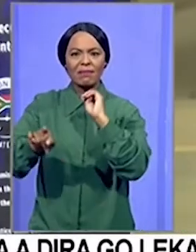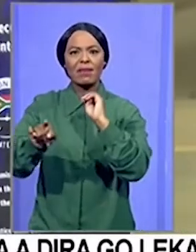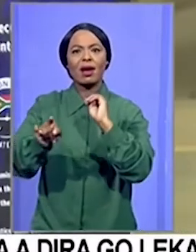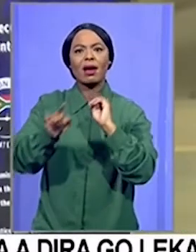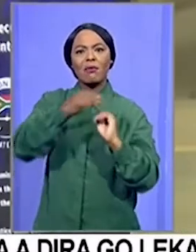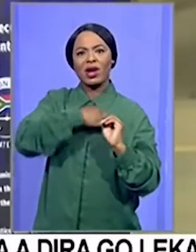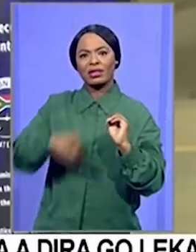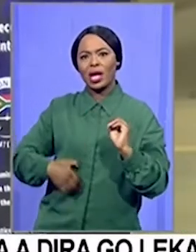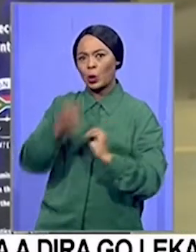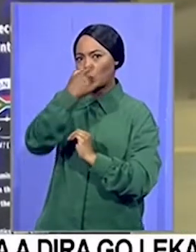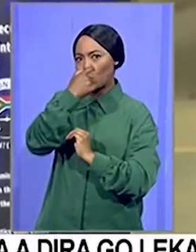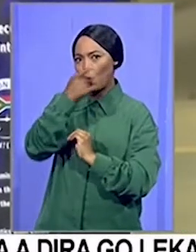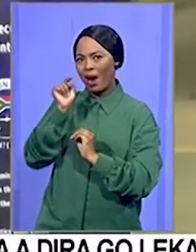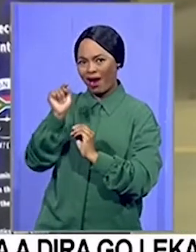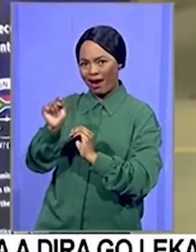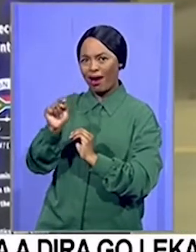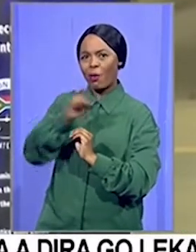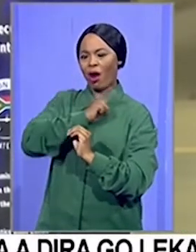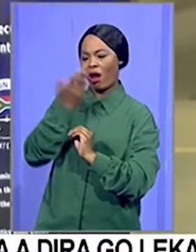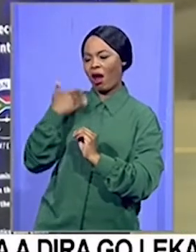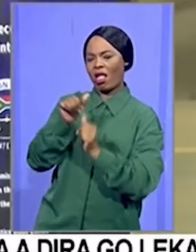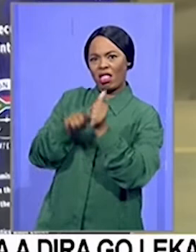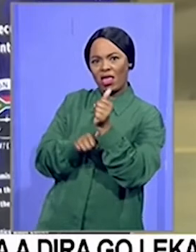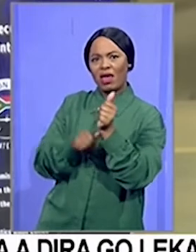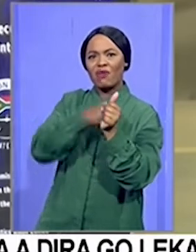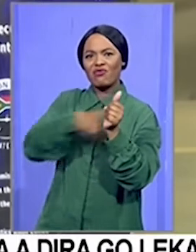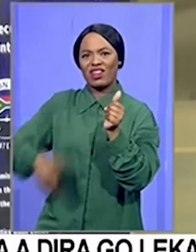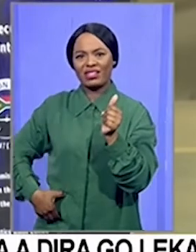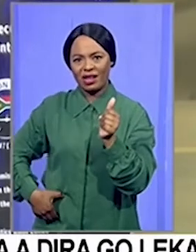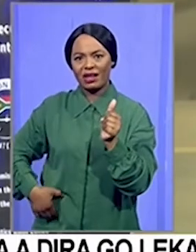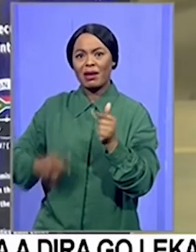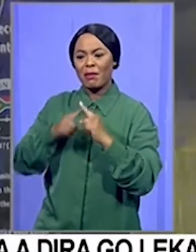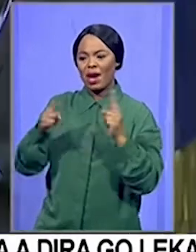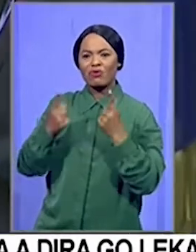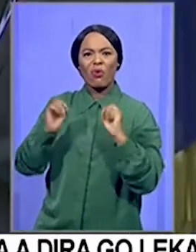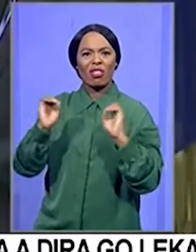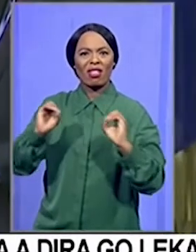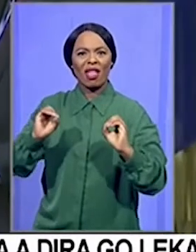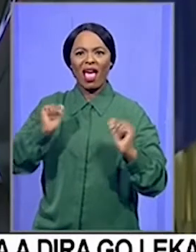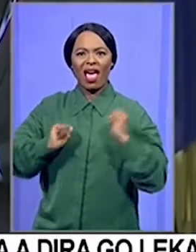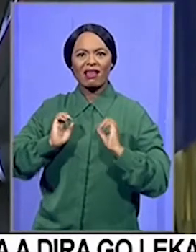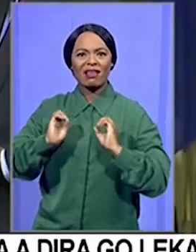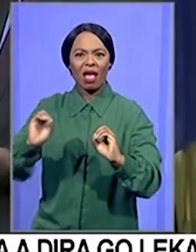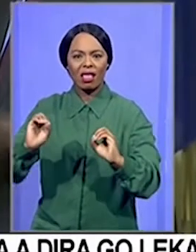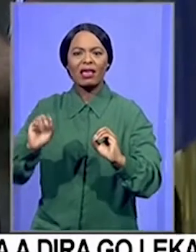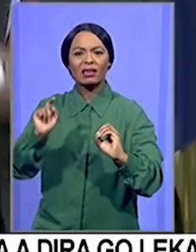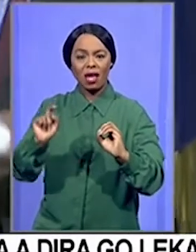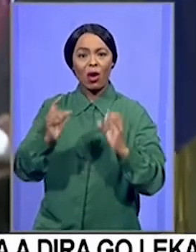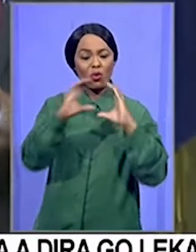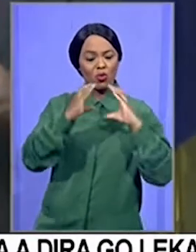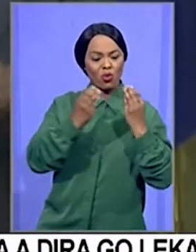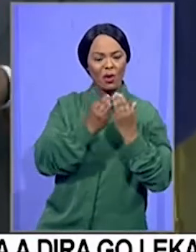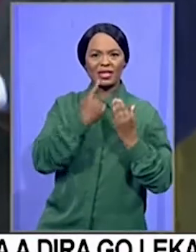ke mopresidente wa bjale wa naga Cyril Ramaphosa nakong ya ge e le motlatsa mopresidente wa naga. Khomisene e tsitsinketše le tema